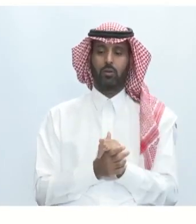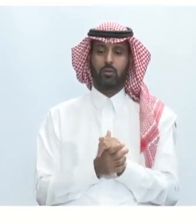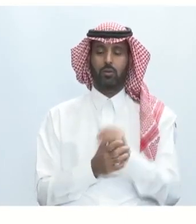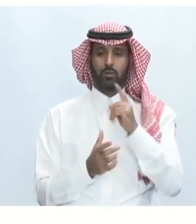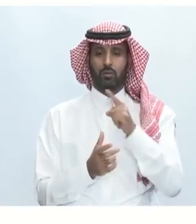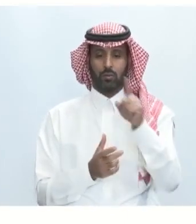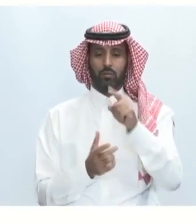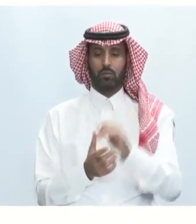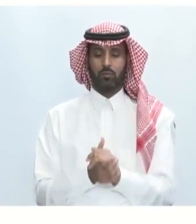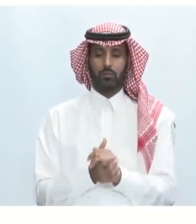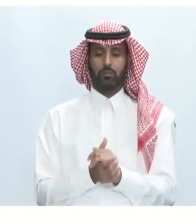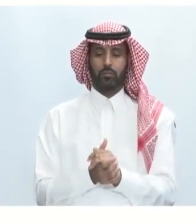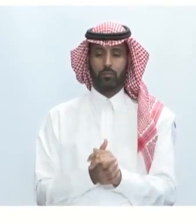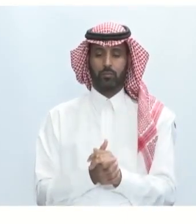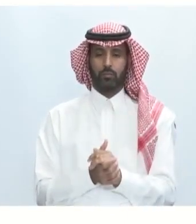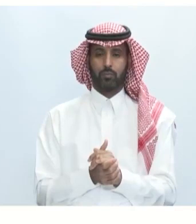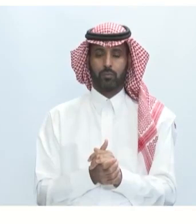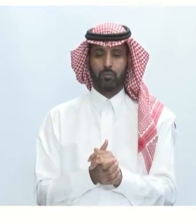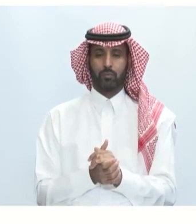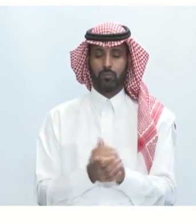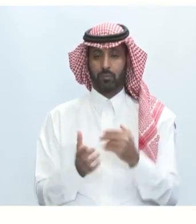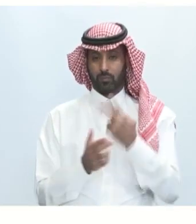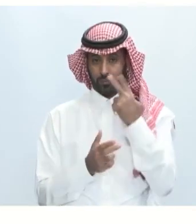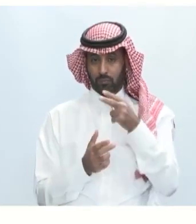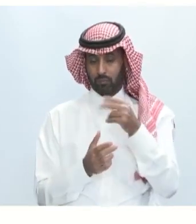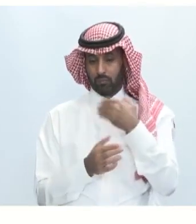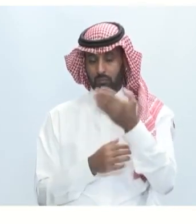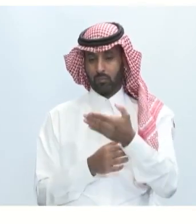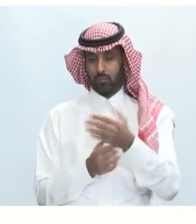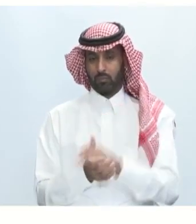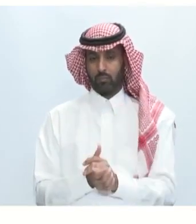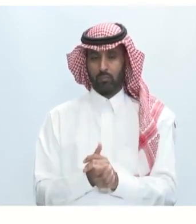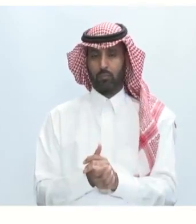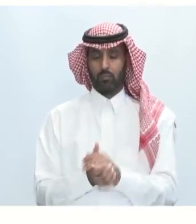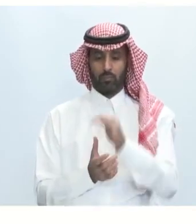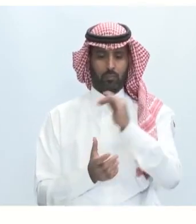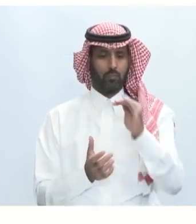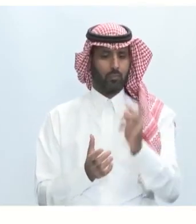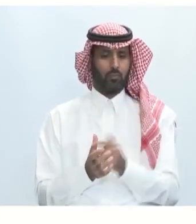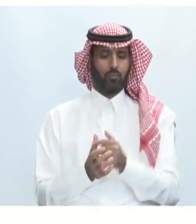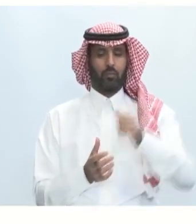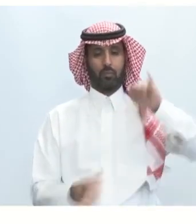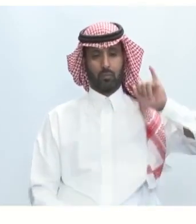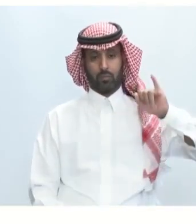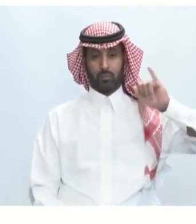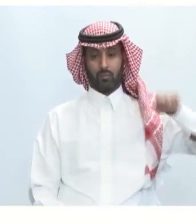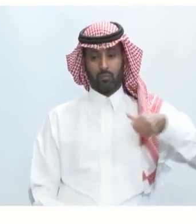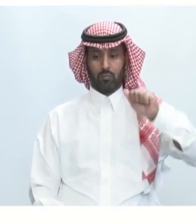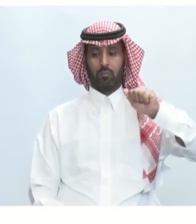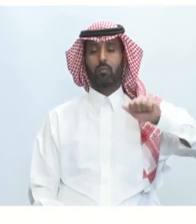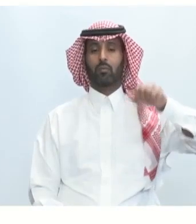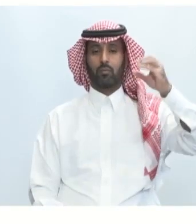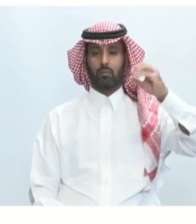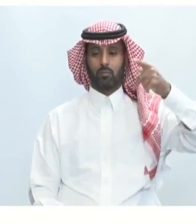some questions about them. So let's see this sentence here. Jack sold the